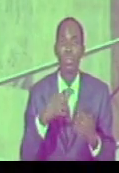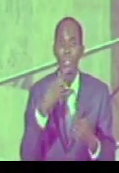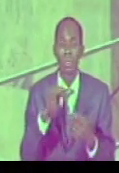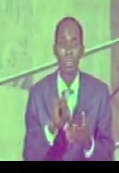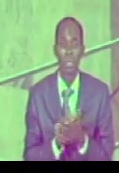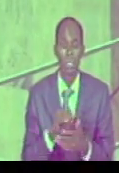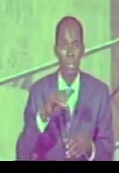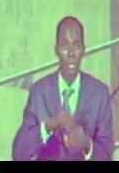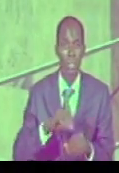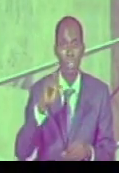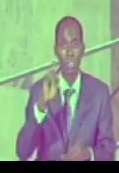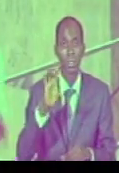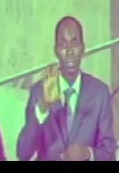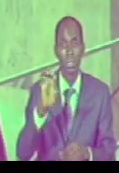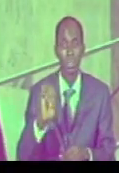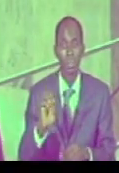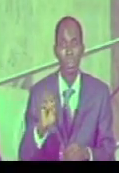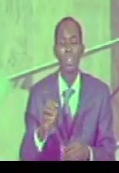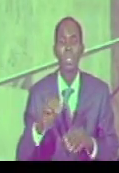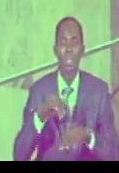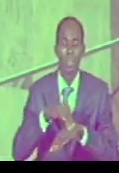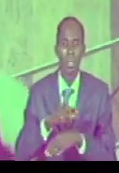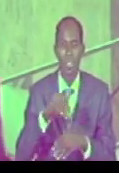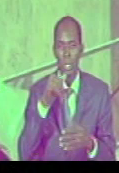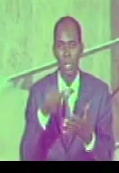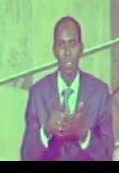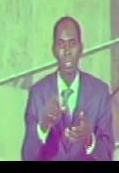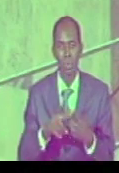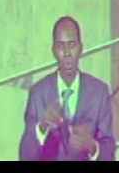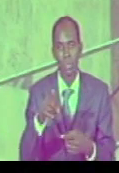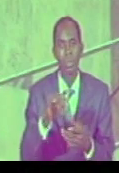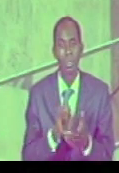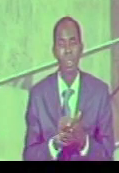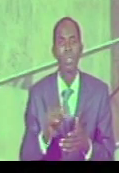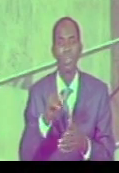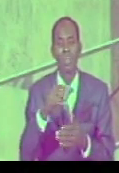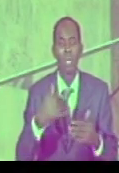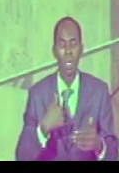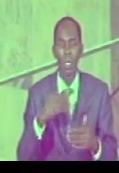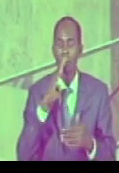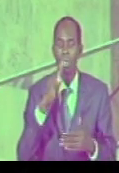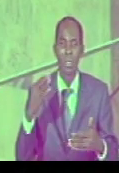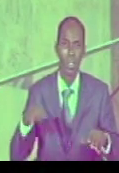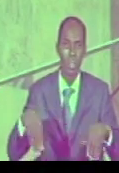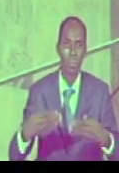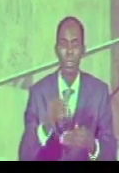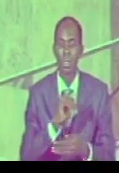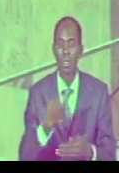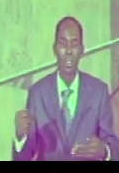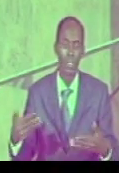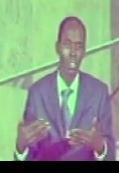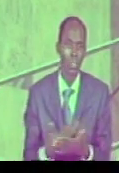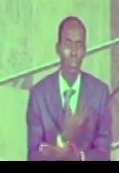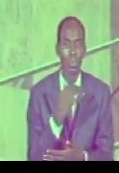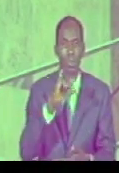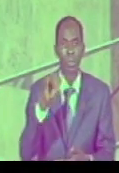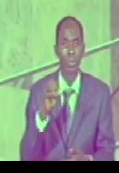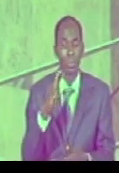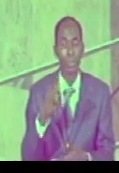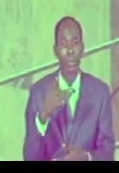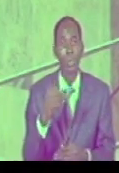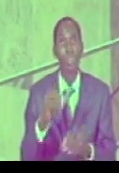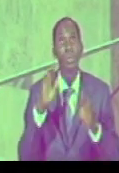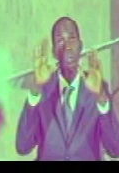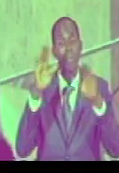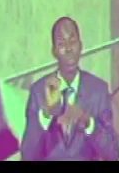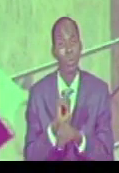a mail tumbled in again. Congratulations, you've been given a new job. And a miracle that God did was